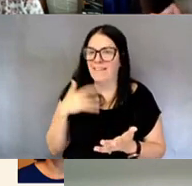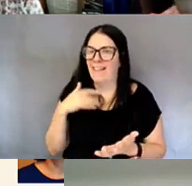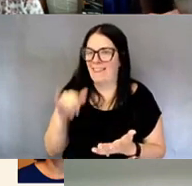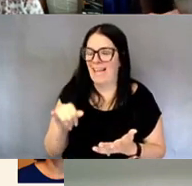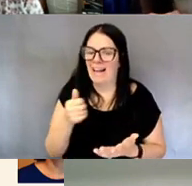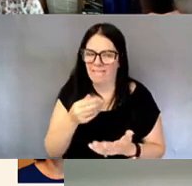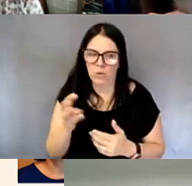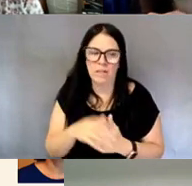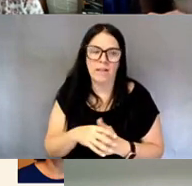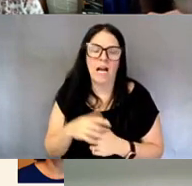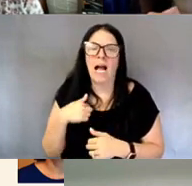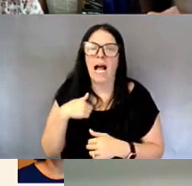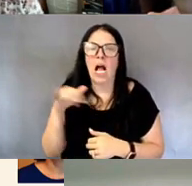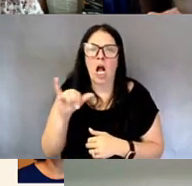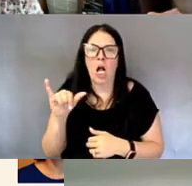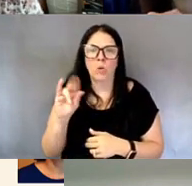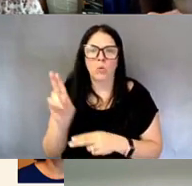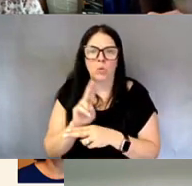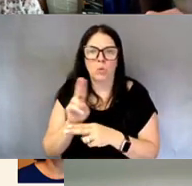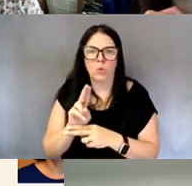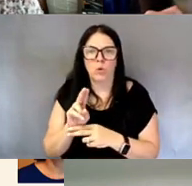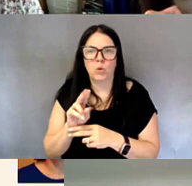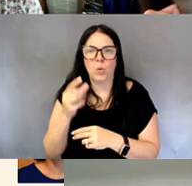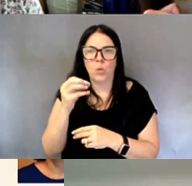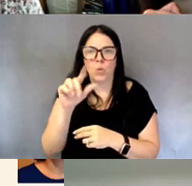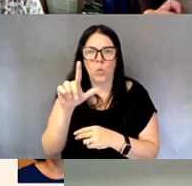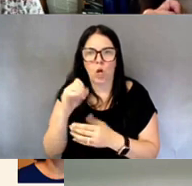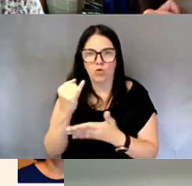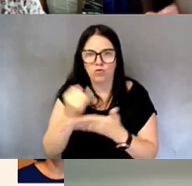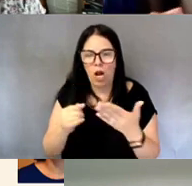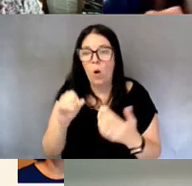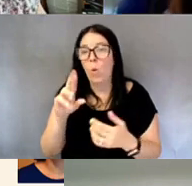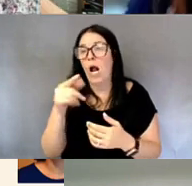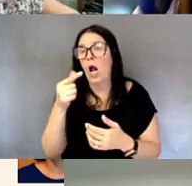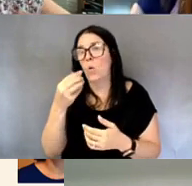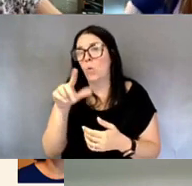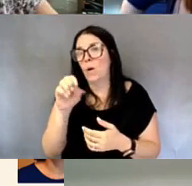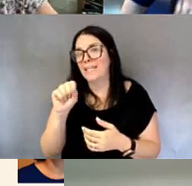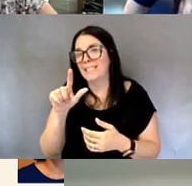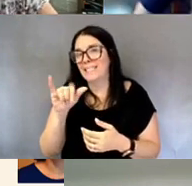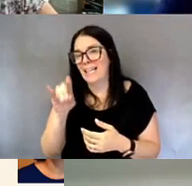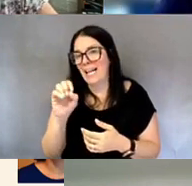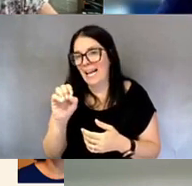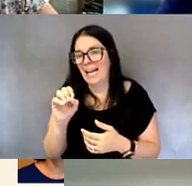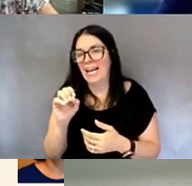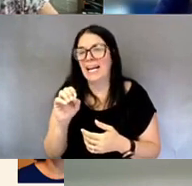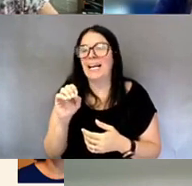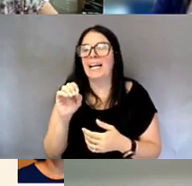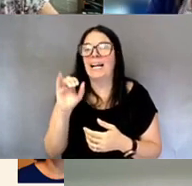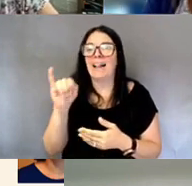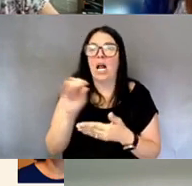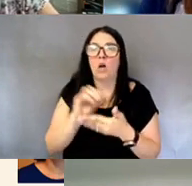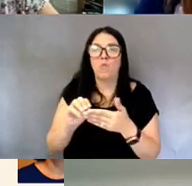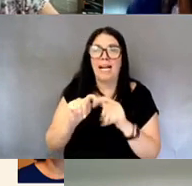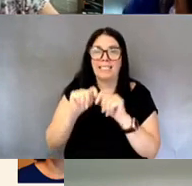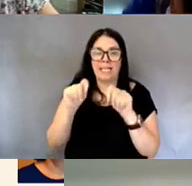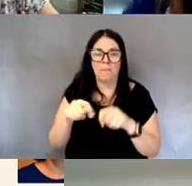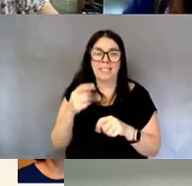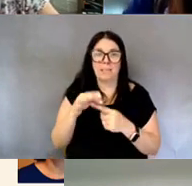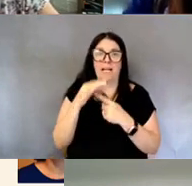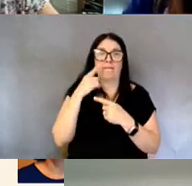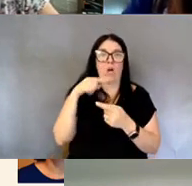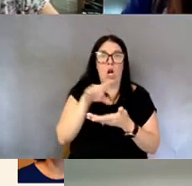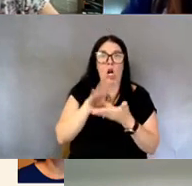them. And I also use Google Drawings or even Google Slide template as a journal writing template, especially for a learner who